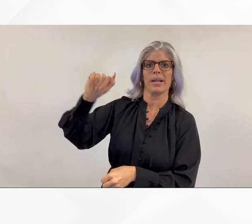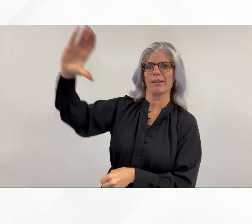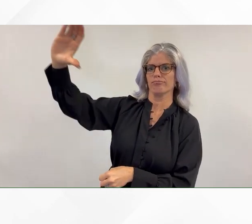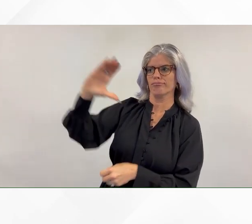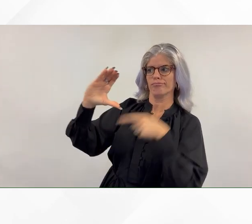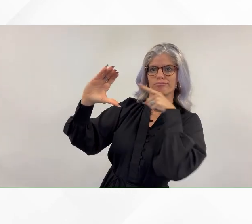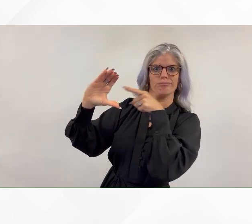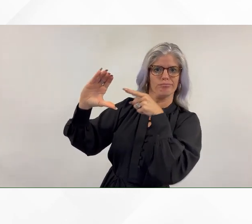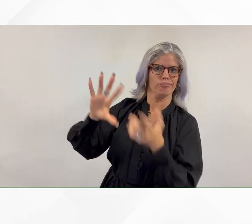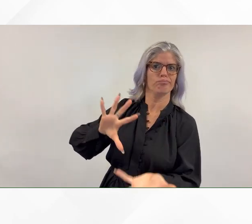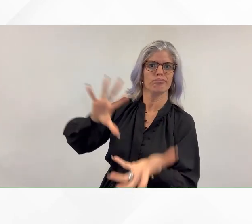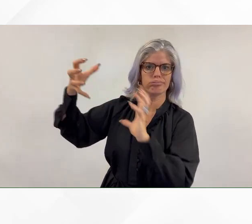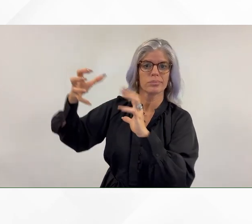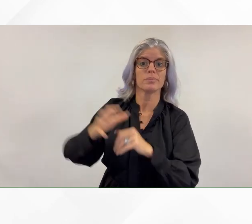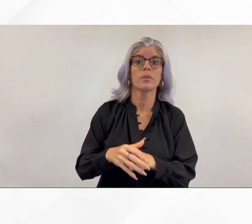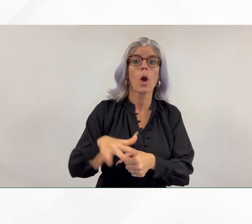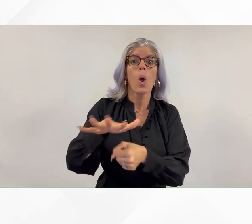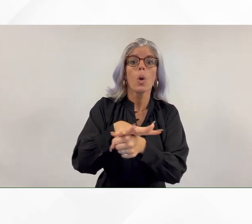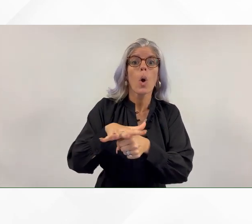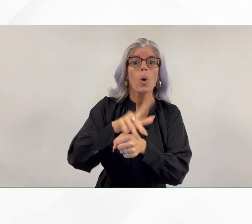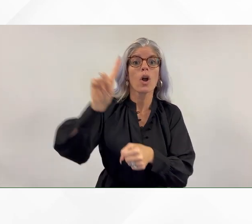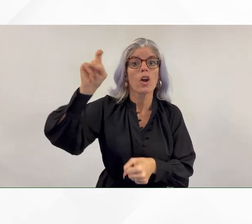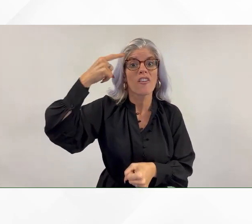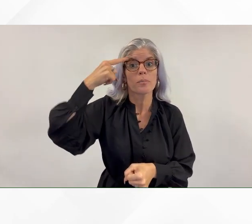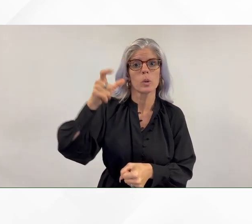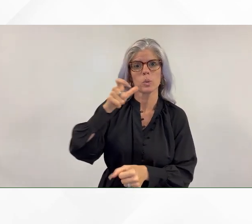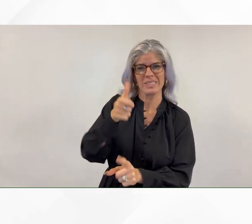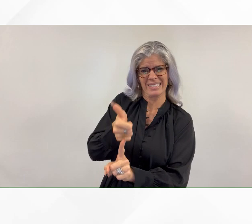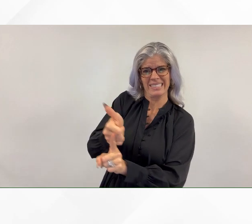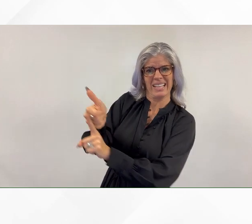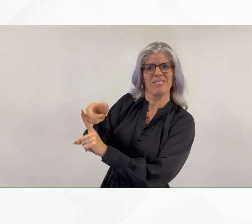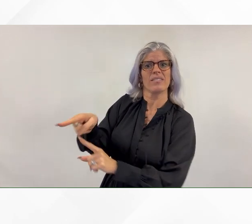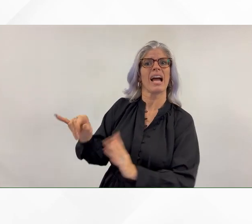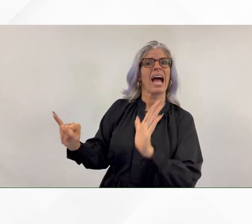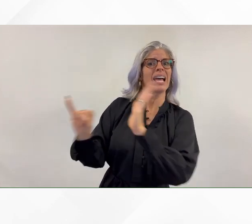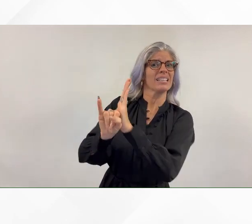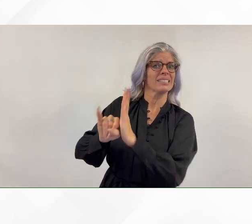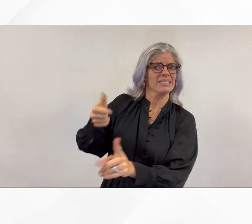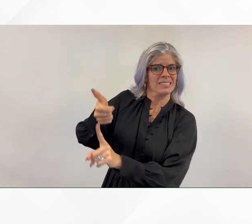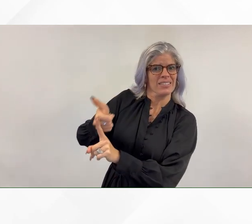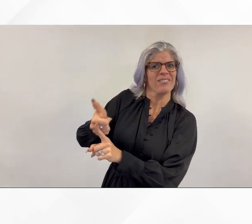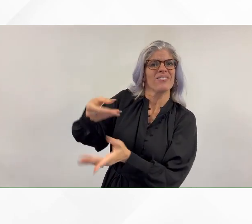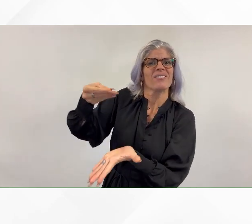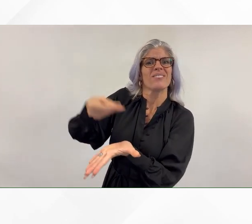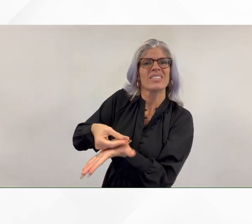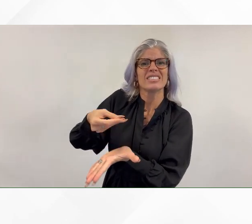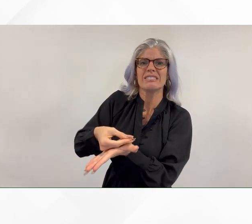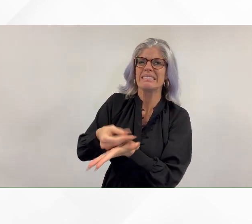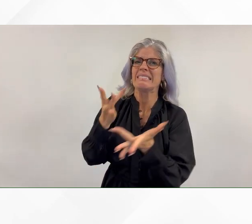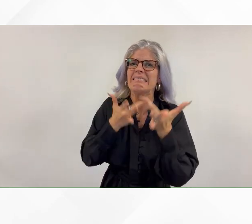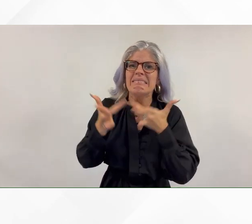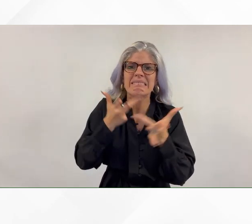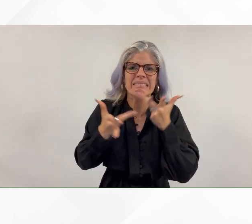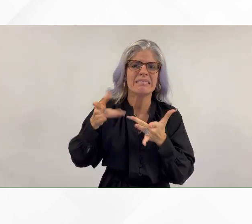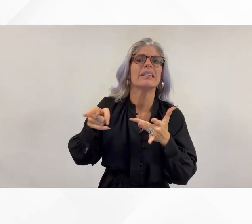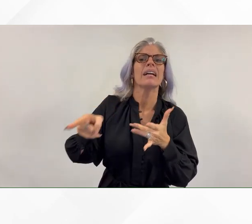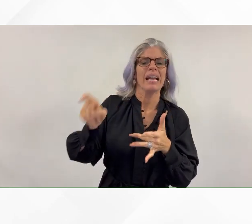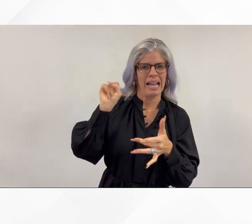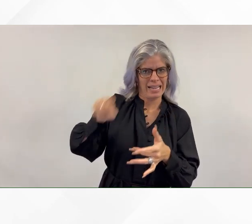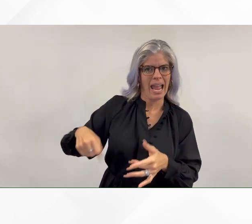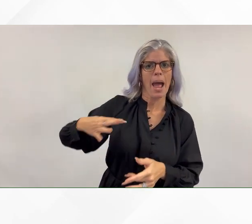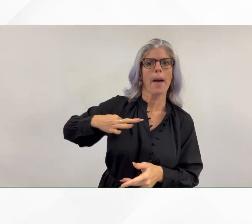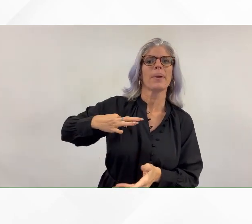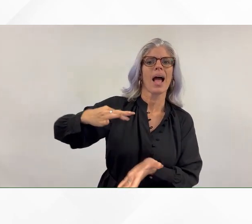This application must be received by the governor's office within the first 18 months after the disaster declaration date, and for Hurricane